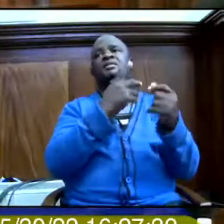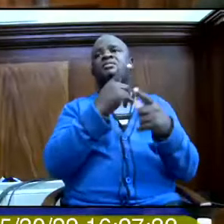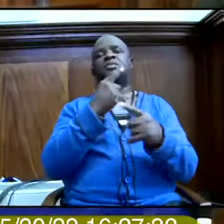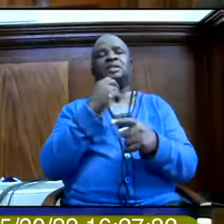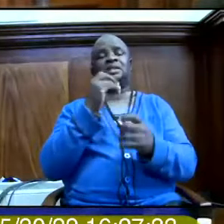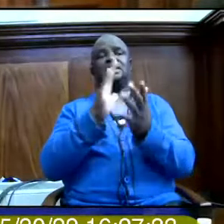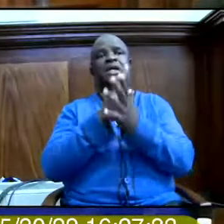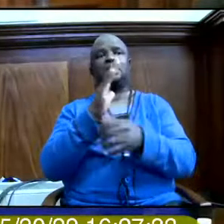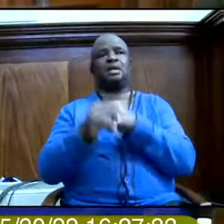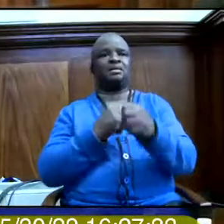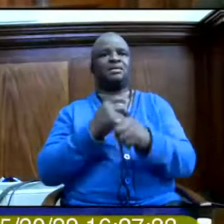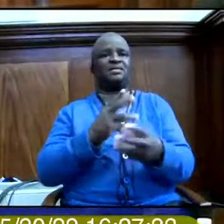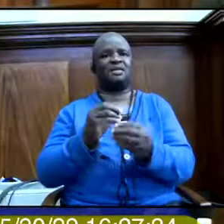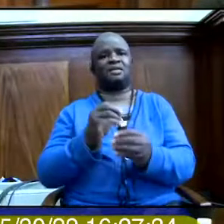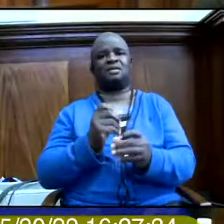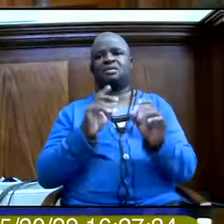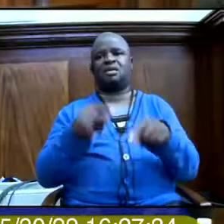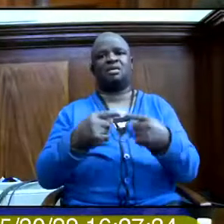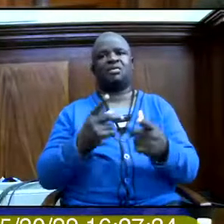can take a decade